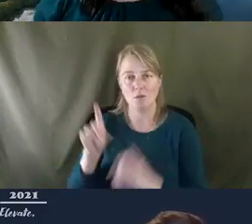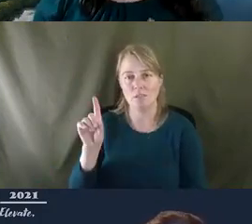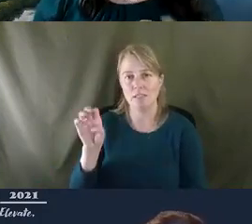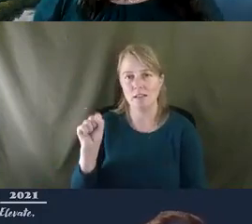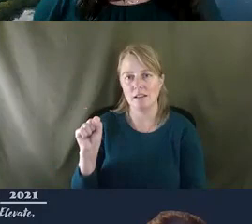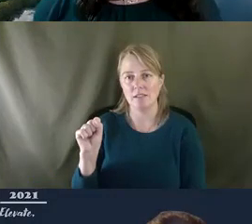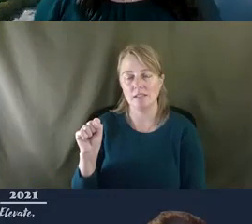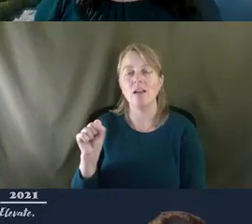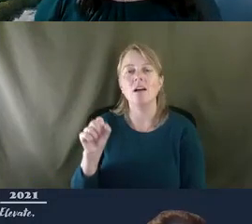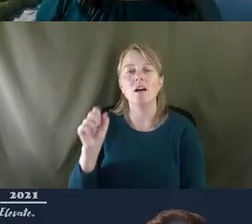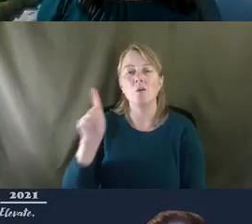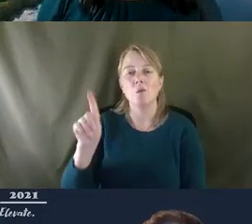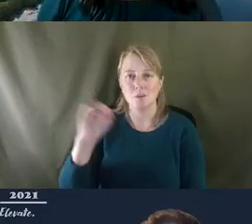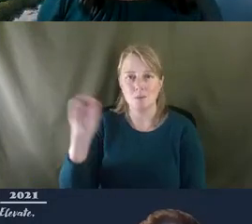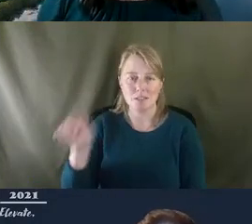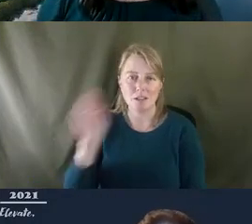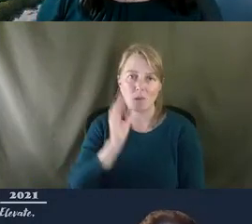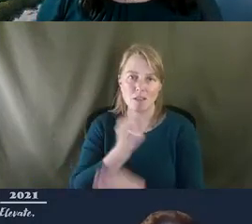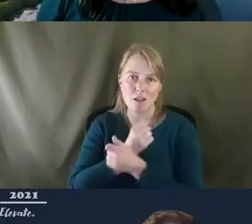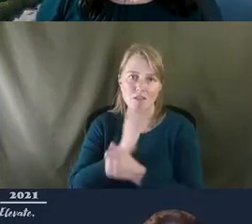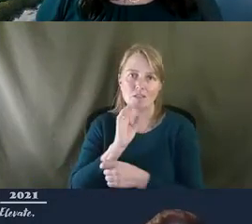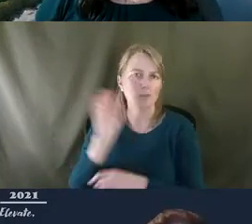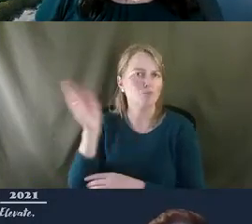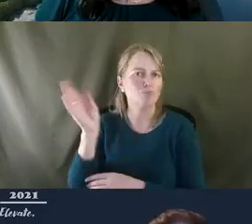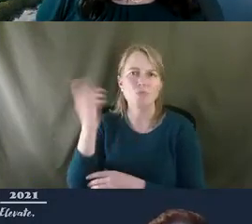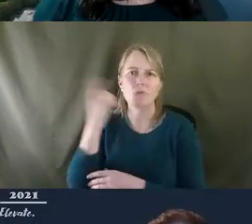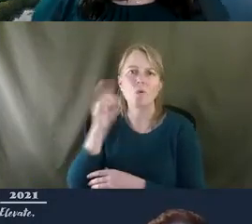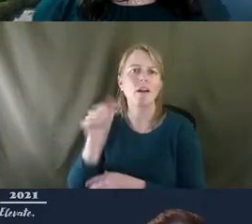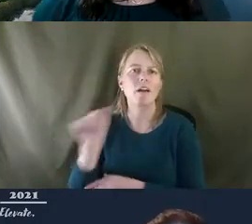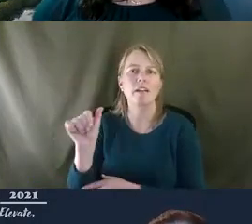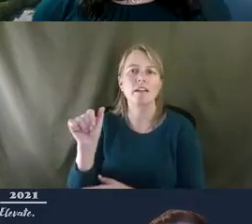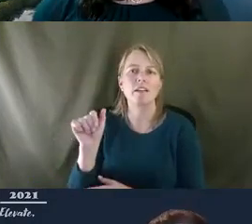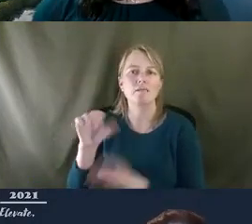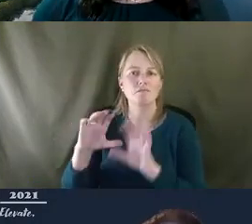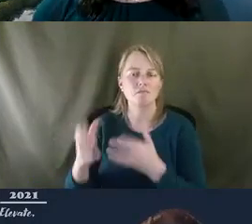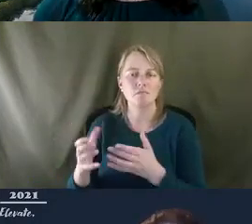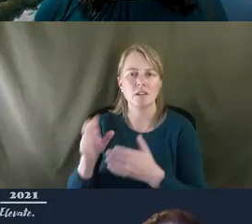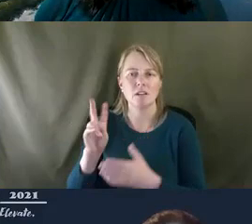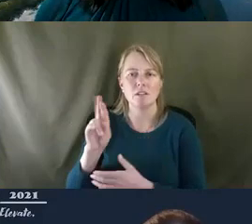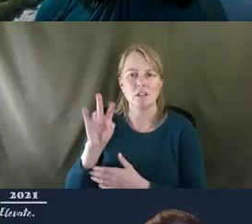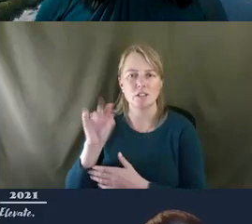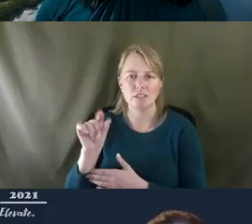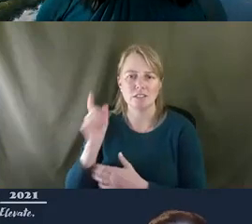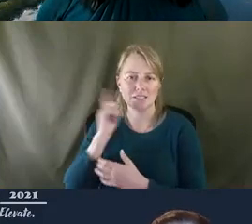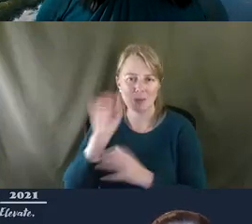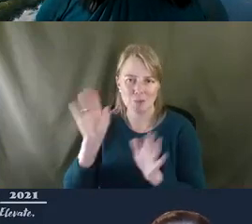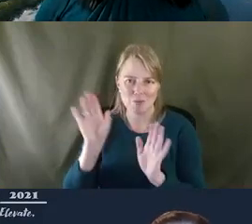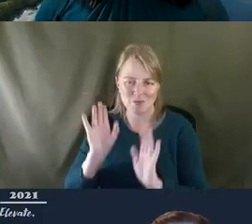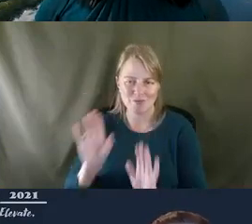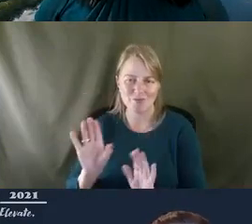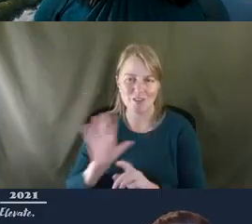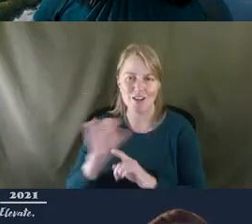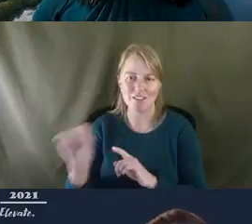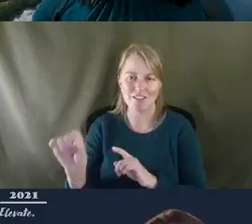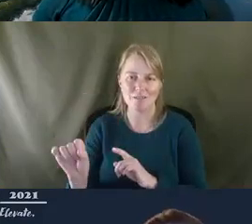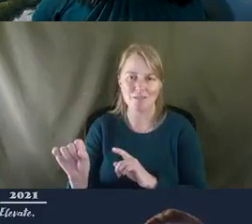would 100% love to talk about this with any of the BRGs. That would be fantastic. Yeah. Awesome. So